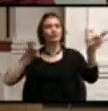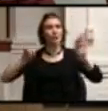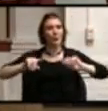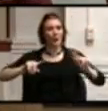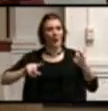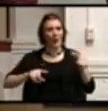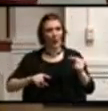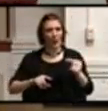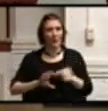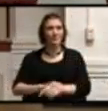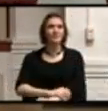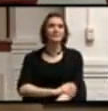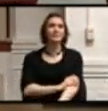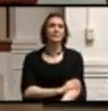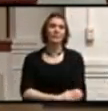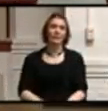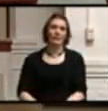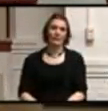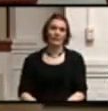signage. Likewise, we'll have